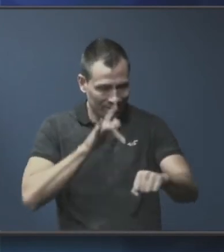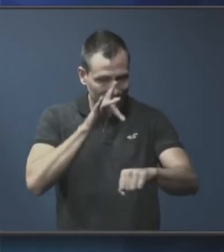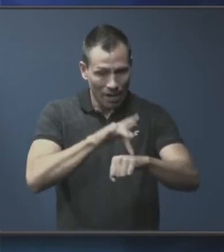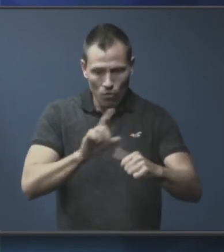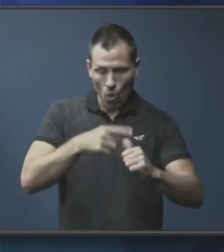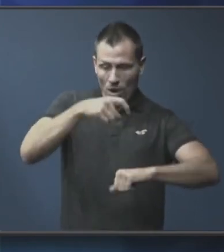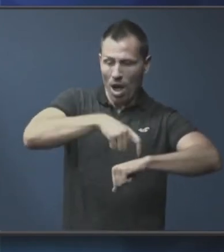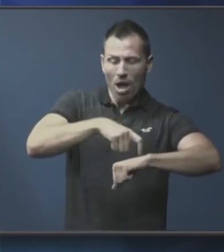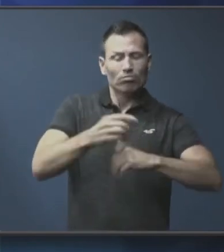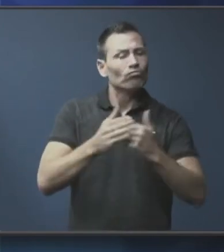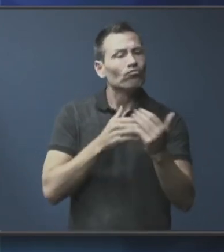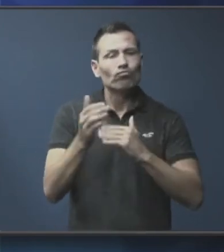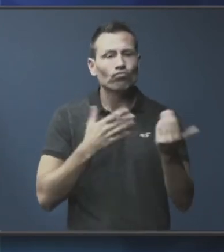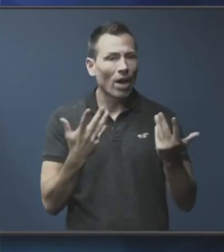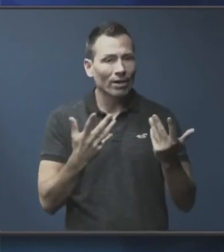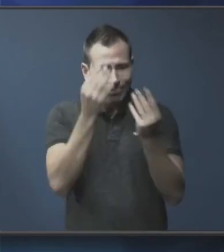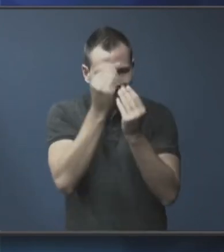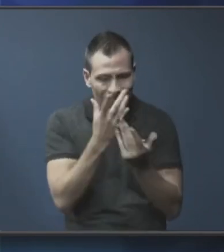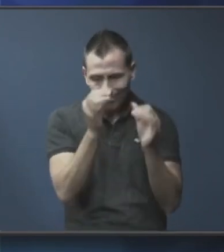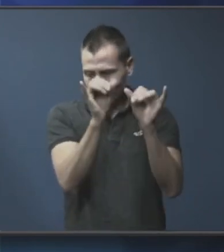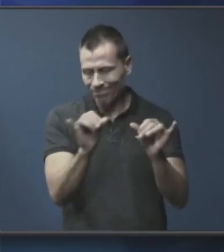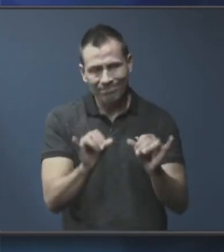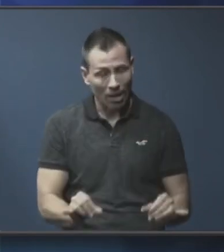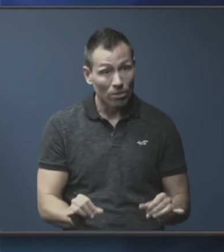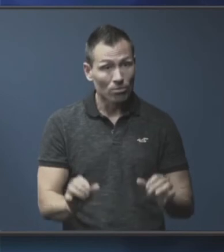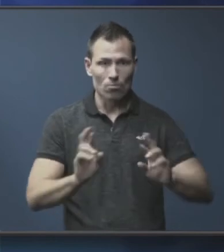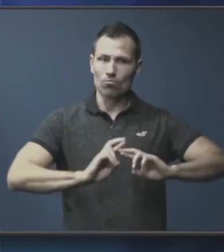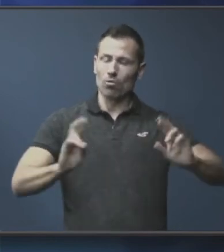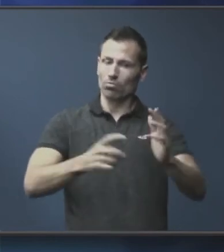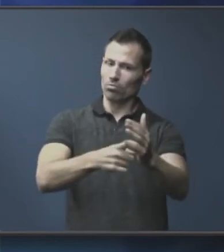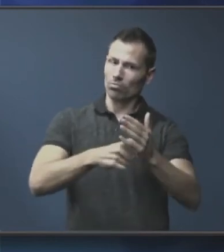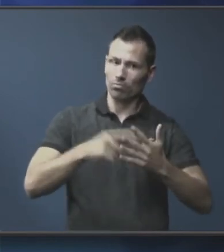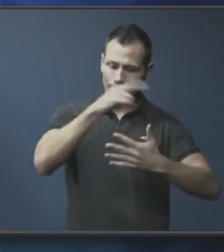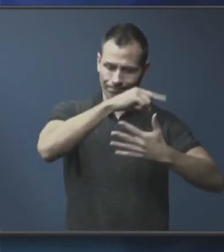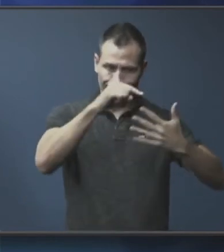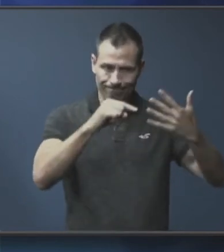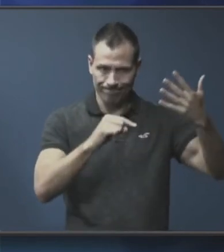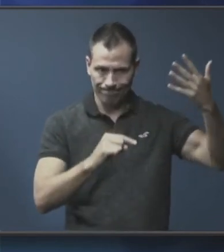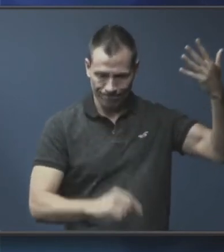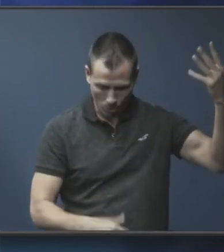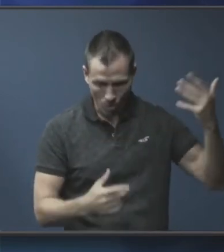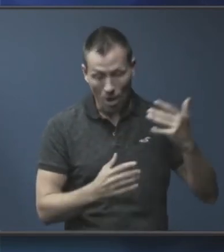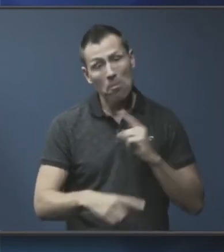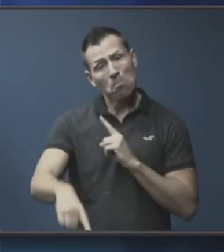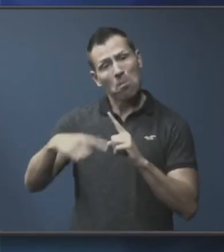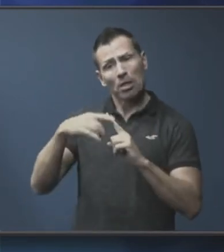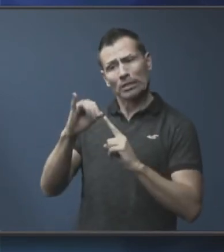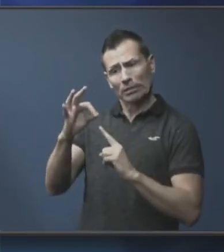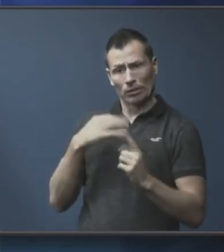want to go to one of our shelters, we'll have more information later today. They may feel more secure with that.